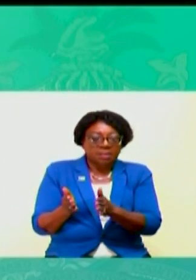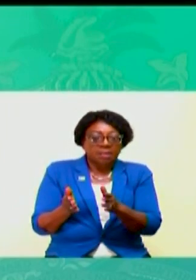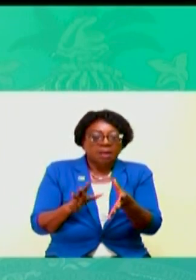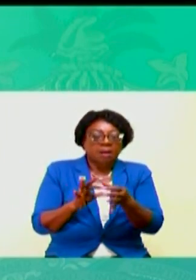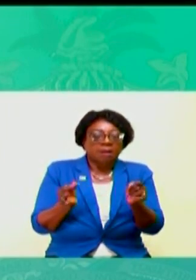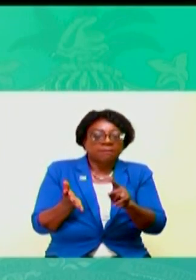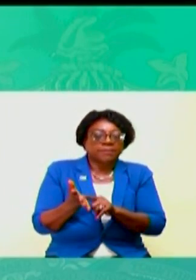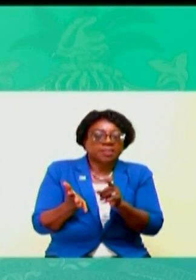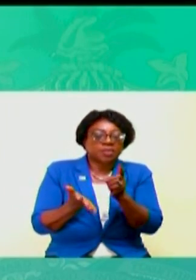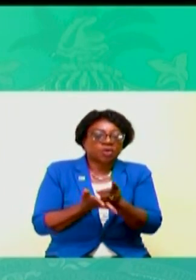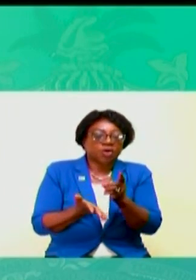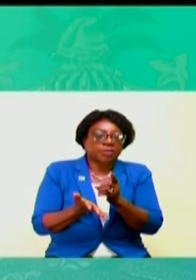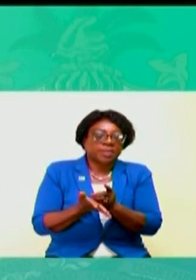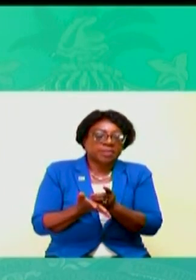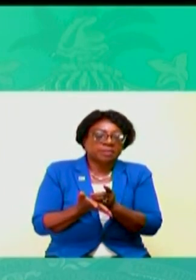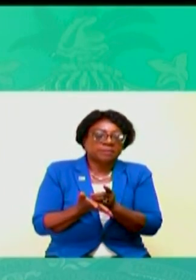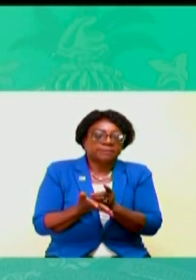document,